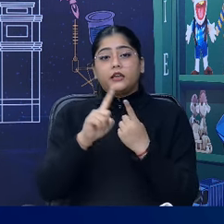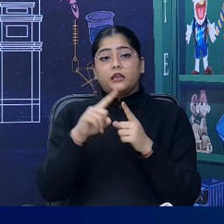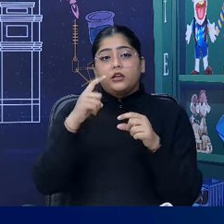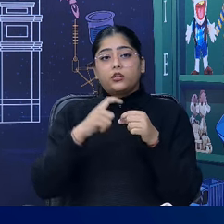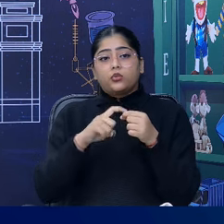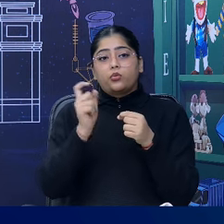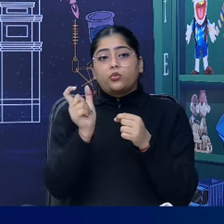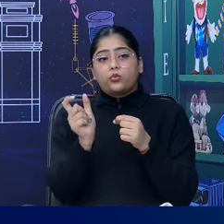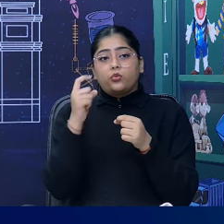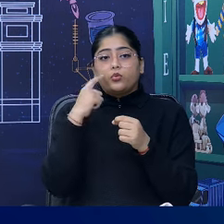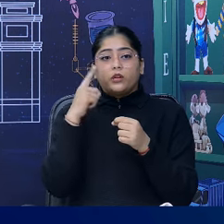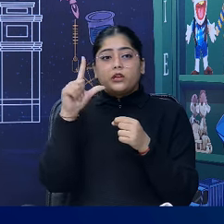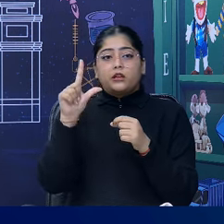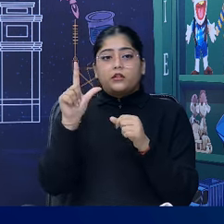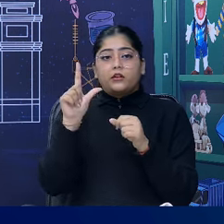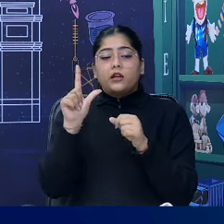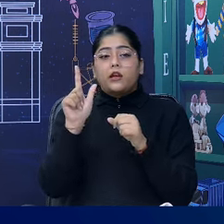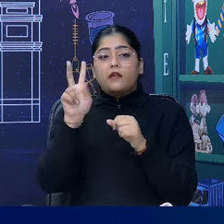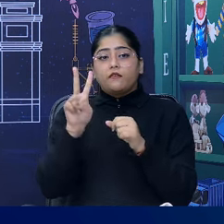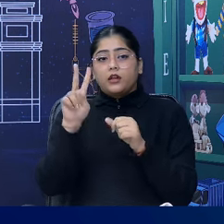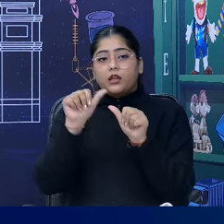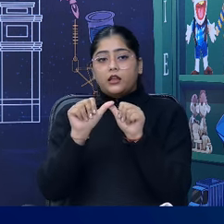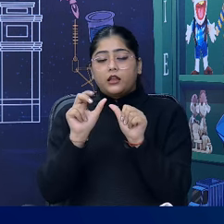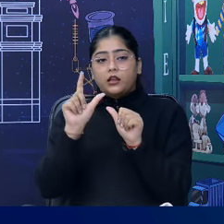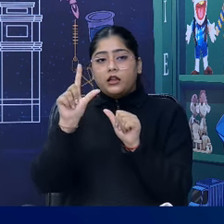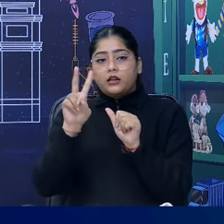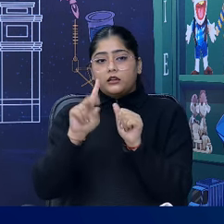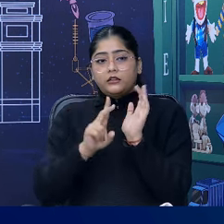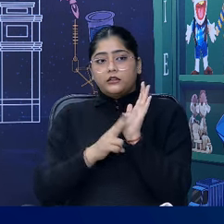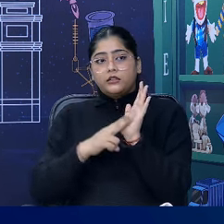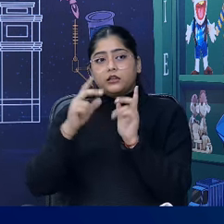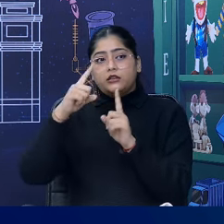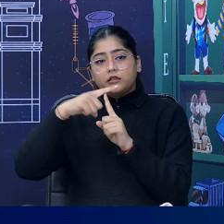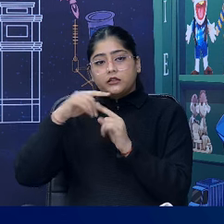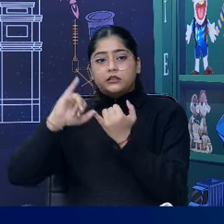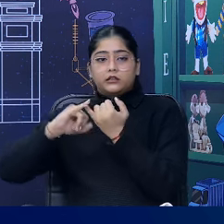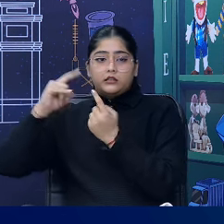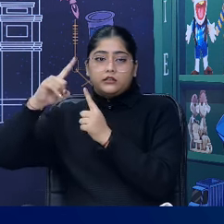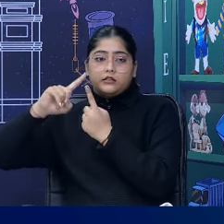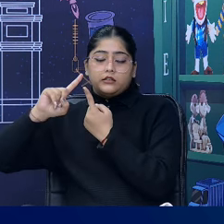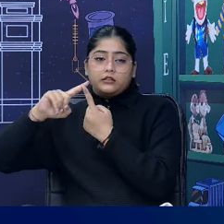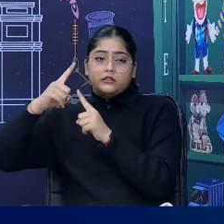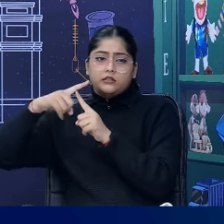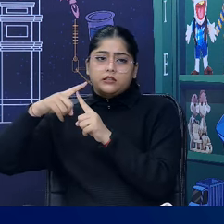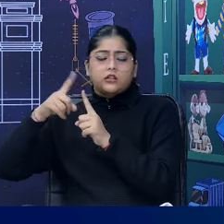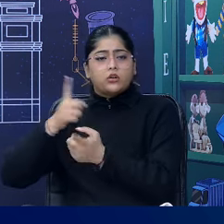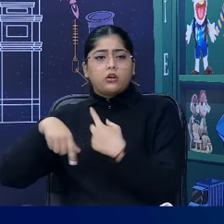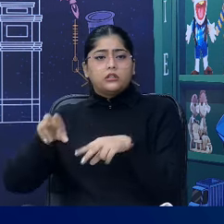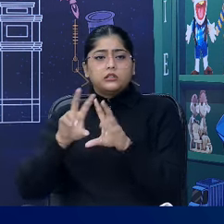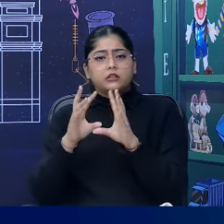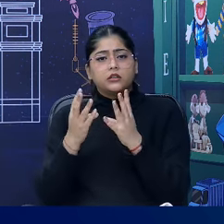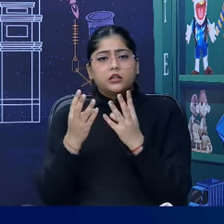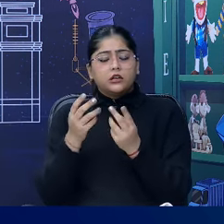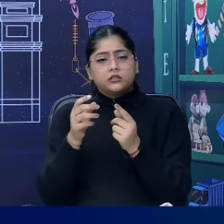sets. In equivalent sets, it is very much clear from the name itself, we can just think